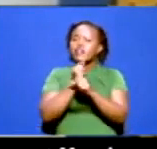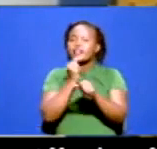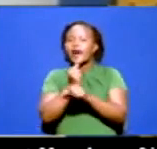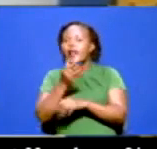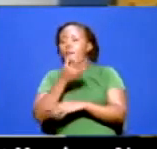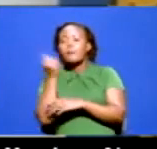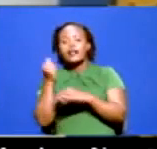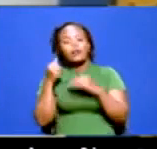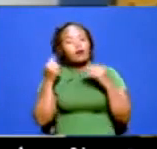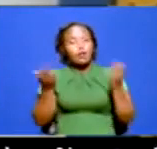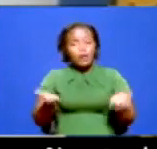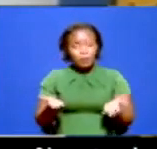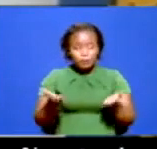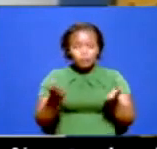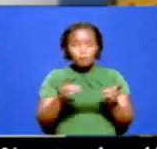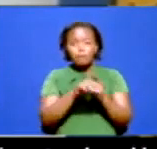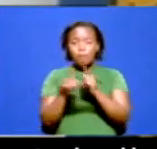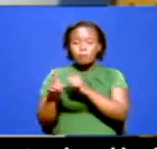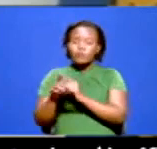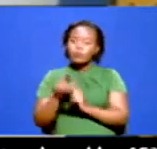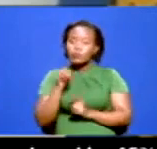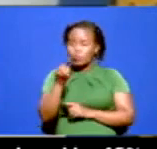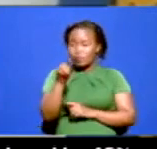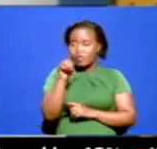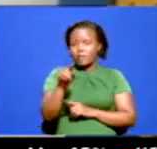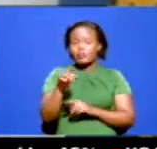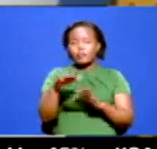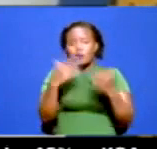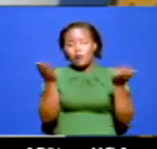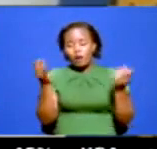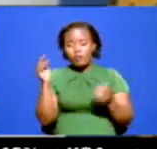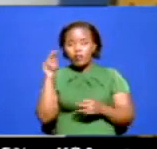Okay, and that is the essence of having